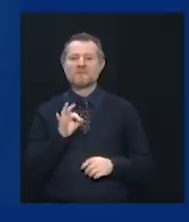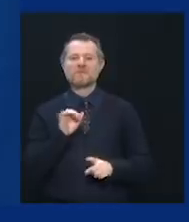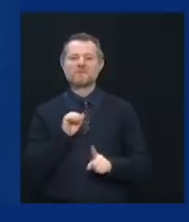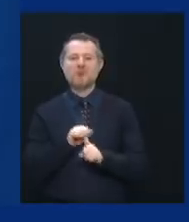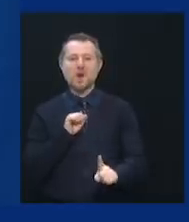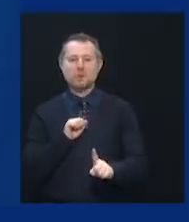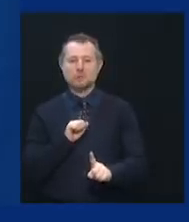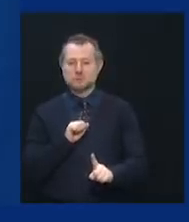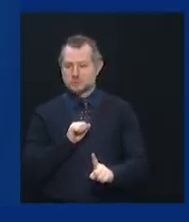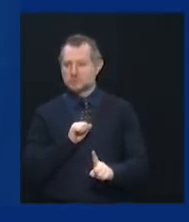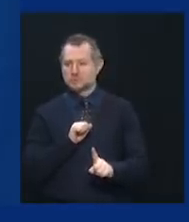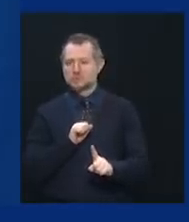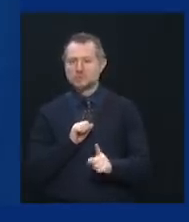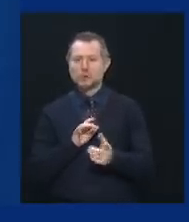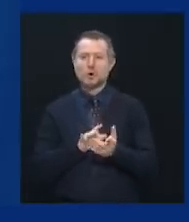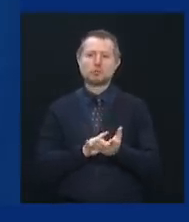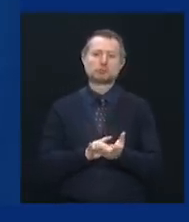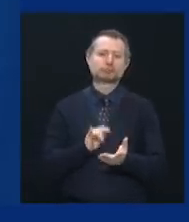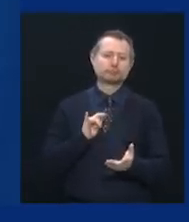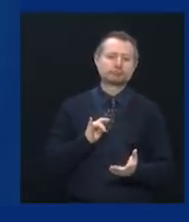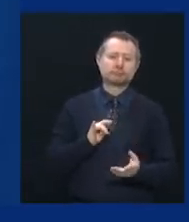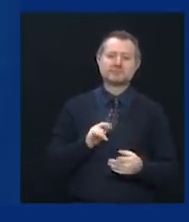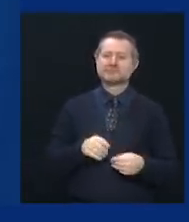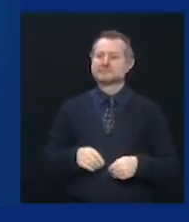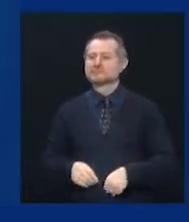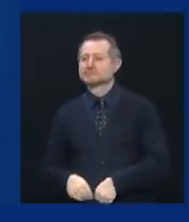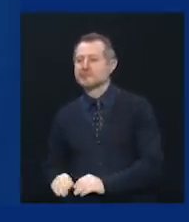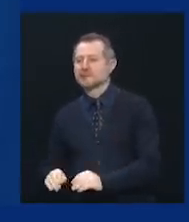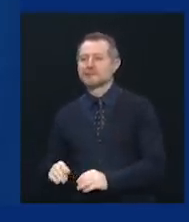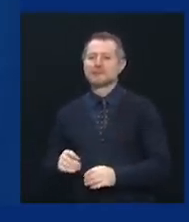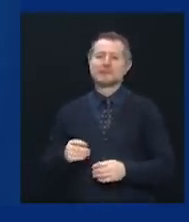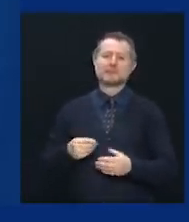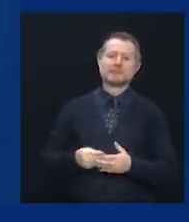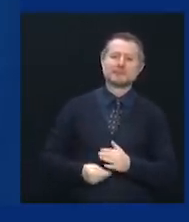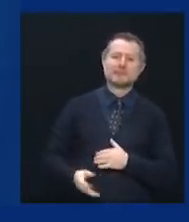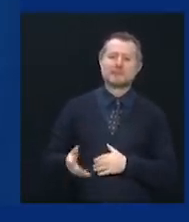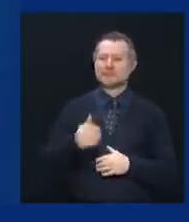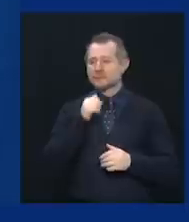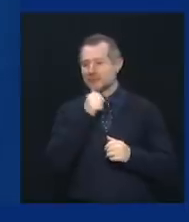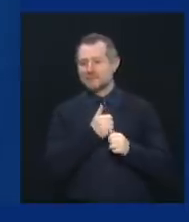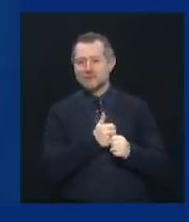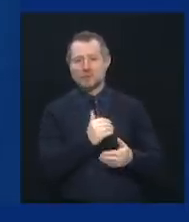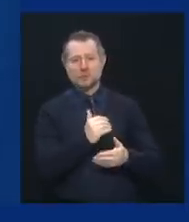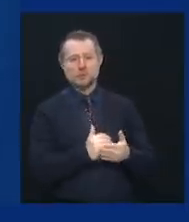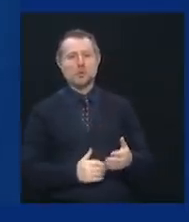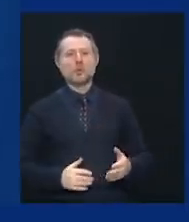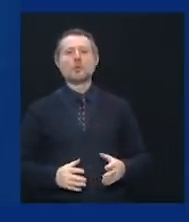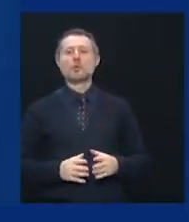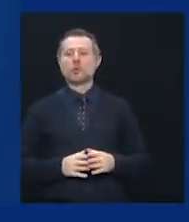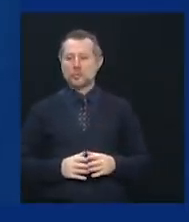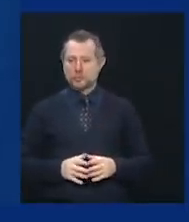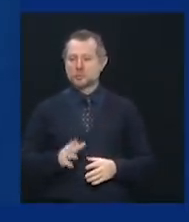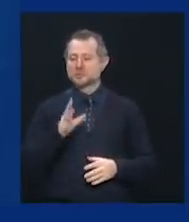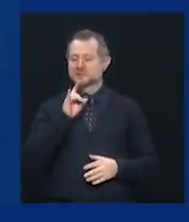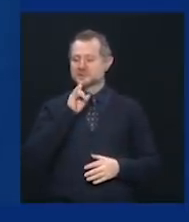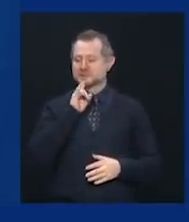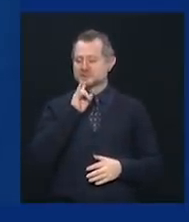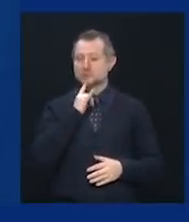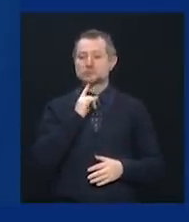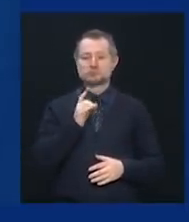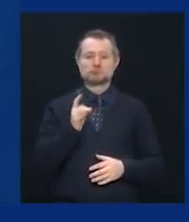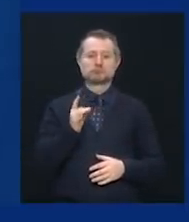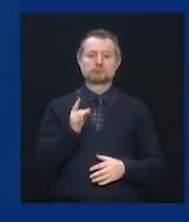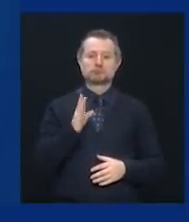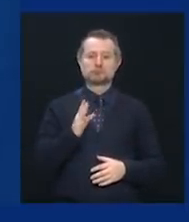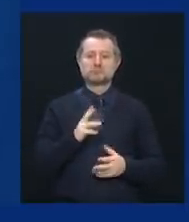fraudulent sale or fraudulent vaccination, that is very serious. That provider will lose